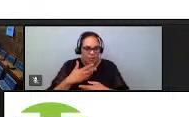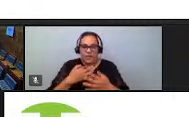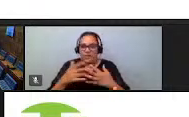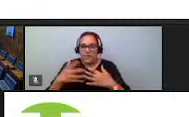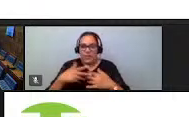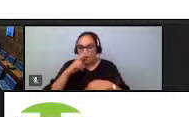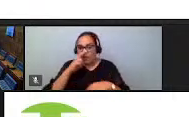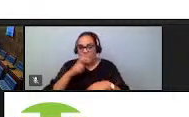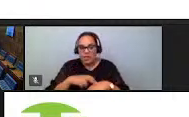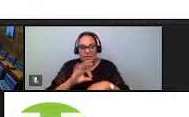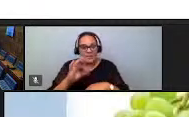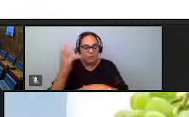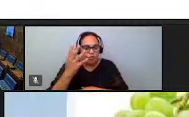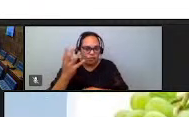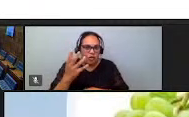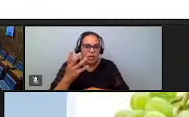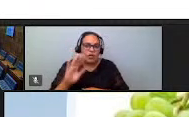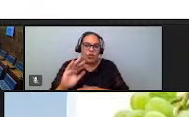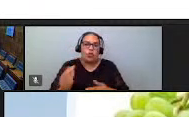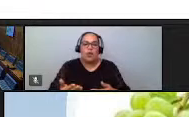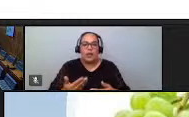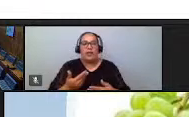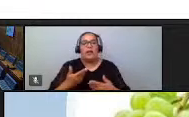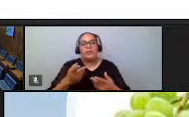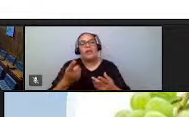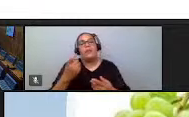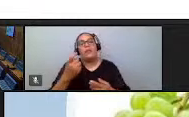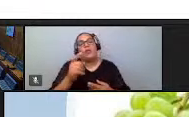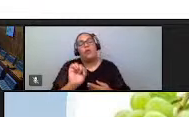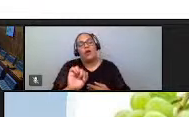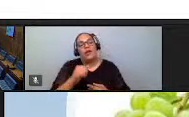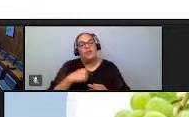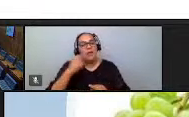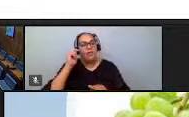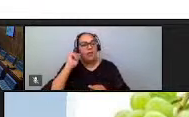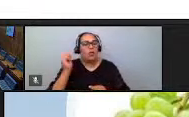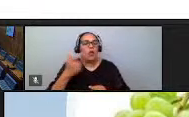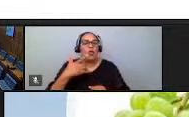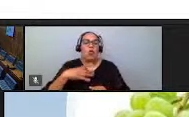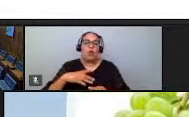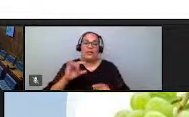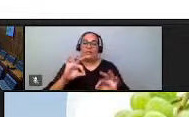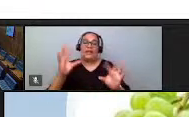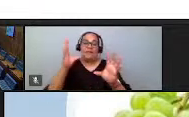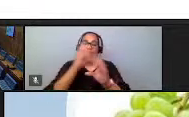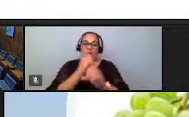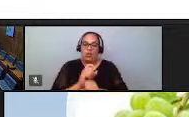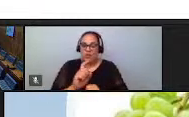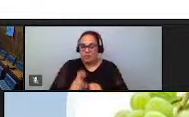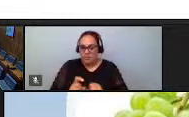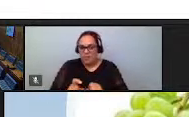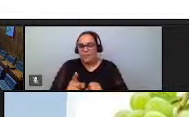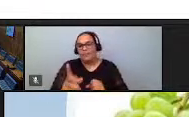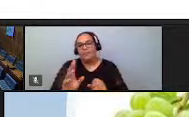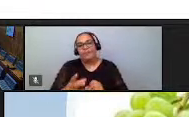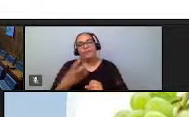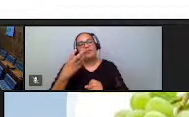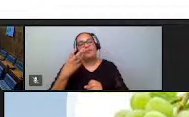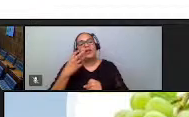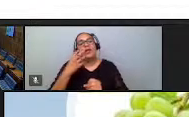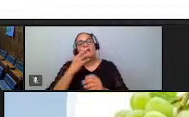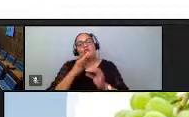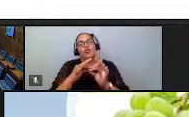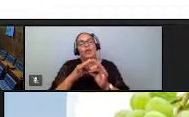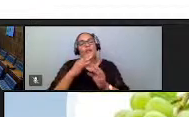needs these presentations you're more than wealth this is the one that I think we're all going to want to focus on as well the deid season this is